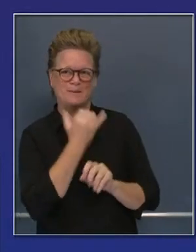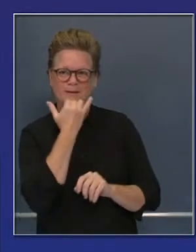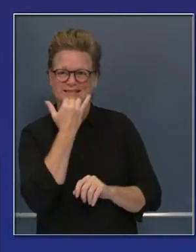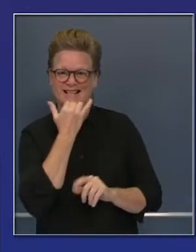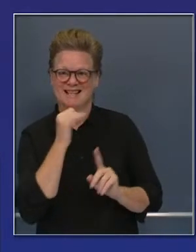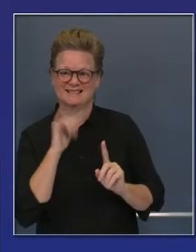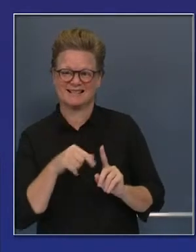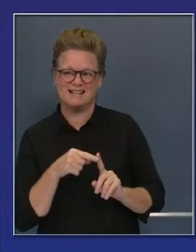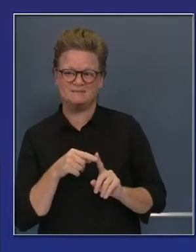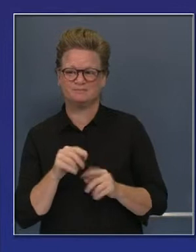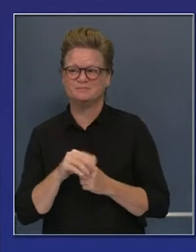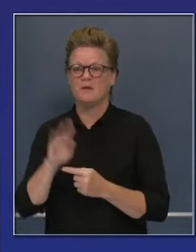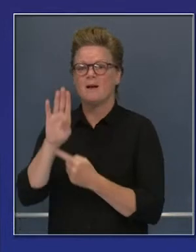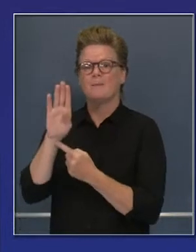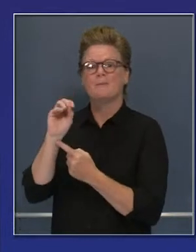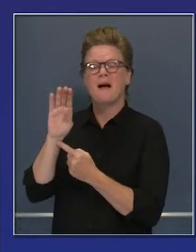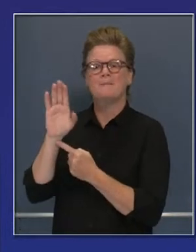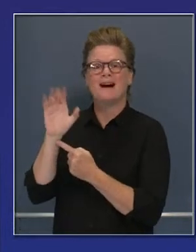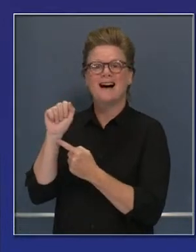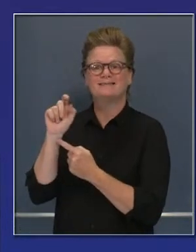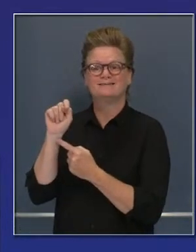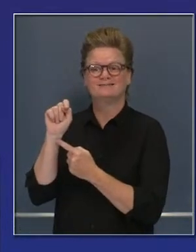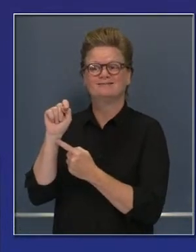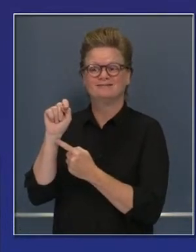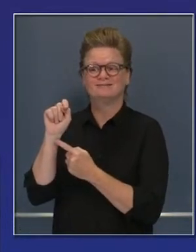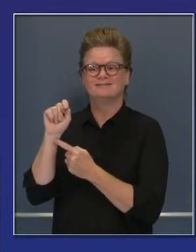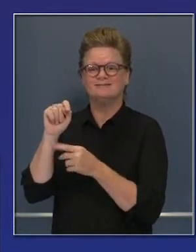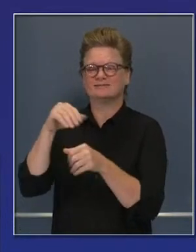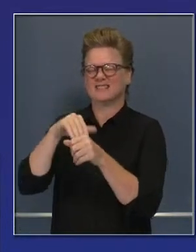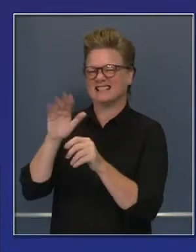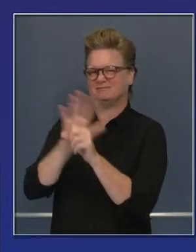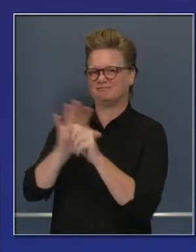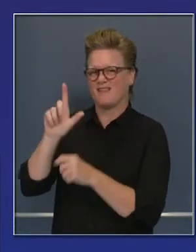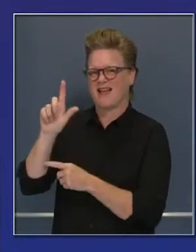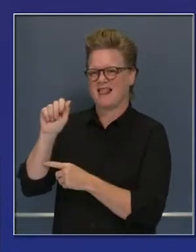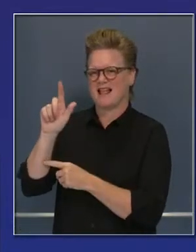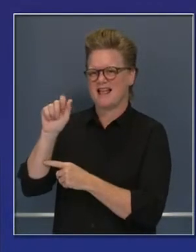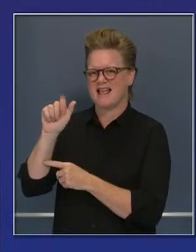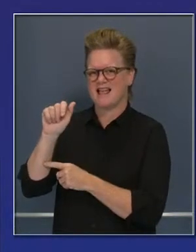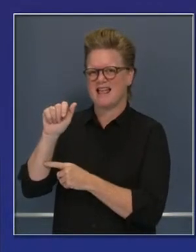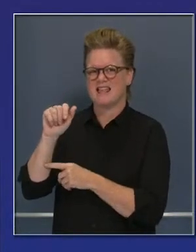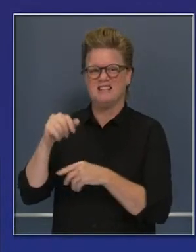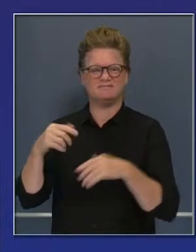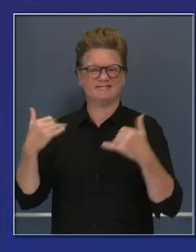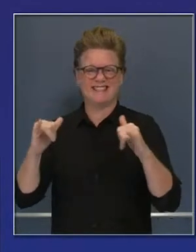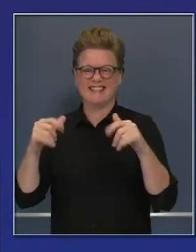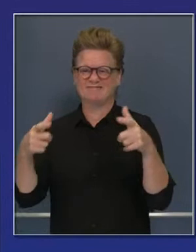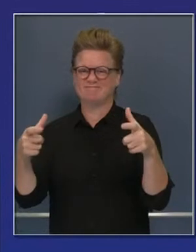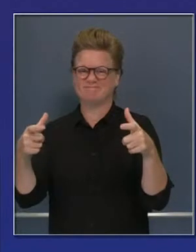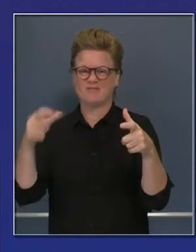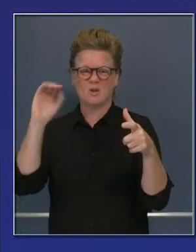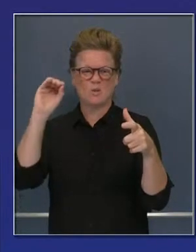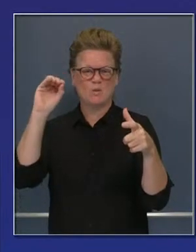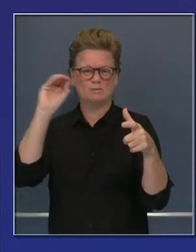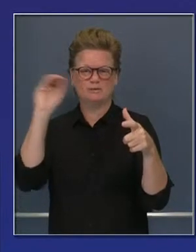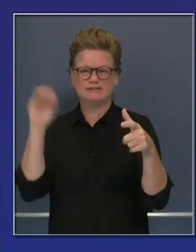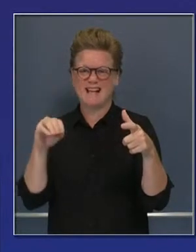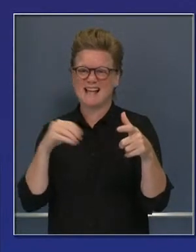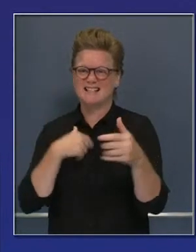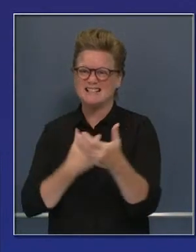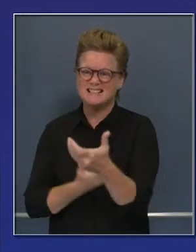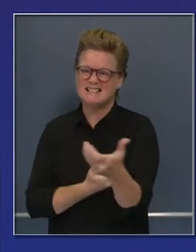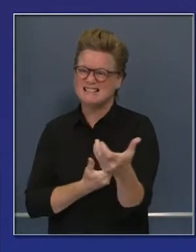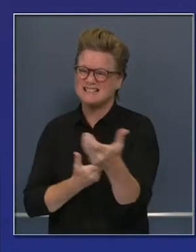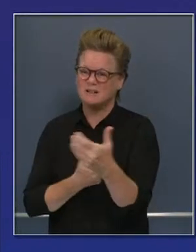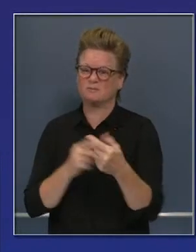fire we are monitoring down in LA County, 0% containment, 8,500 acres, and the Oak Fire up and